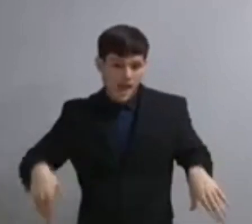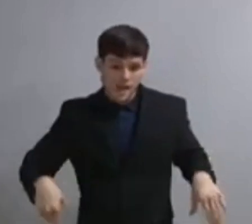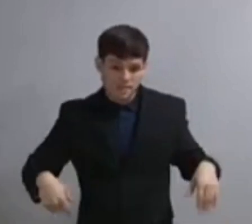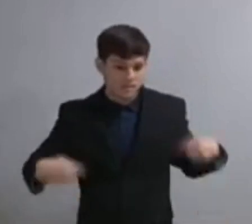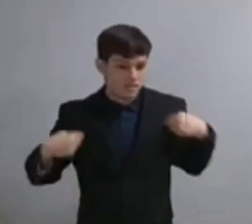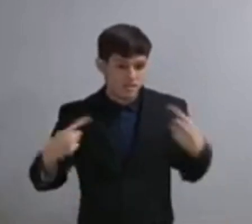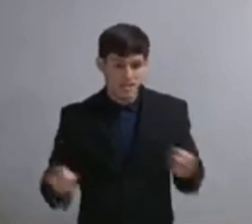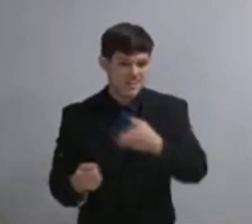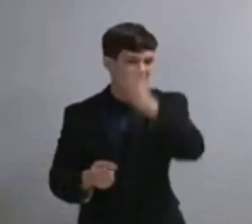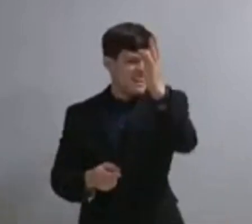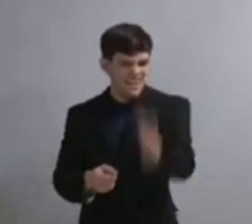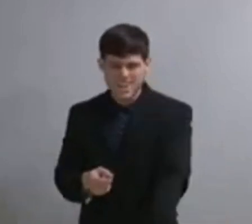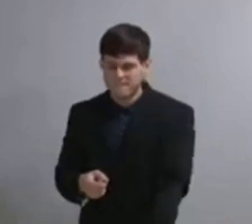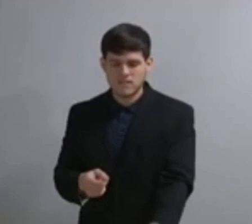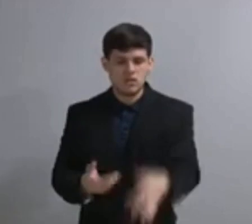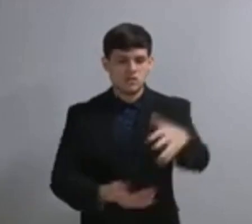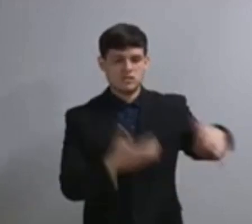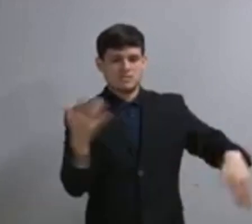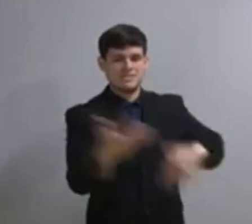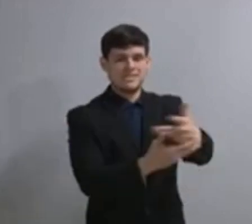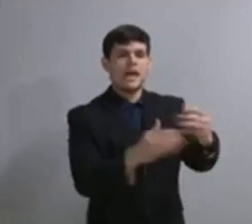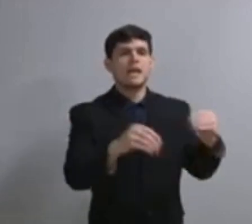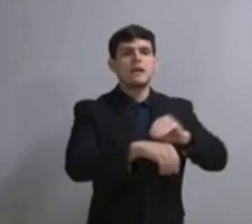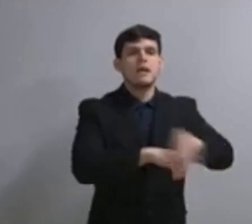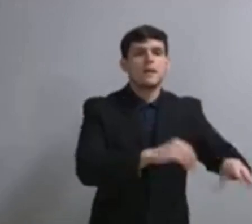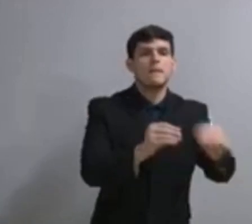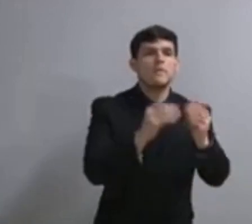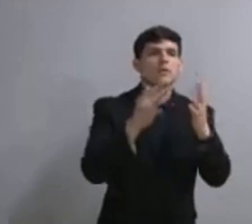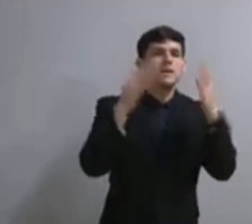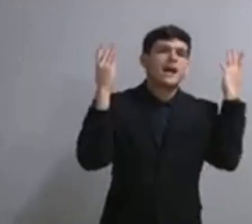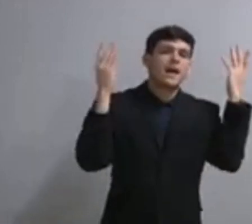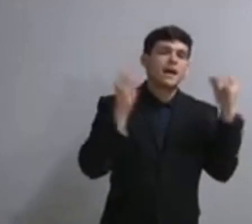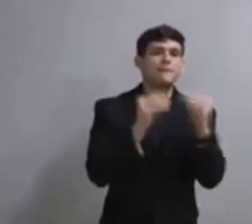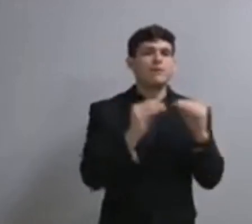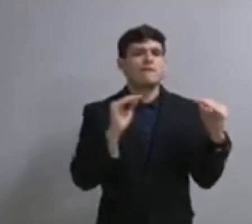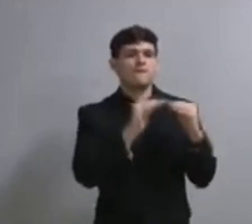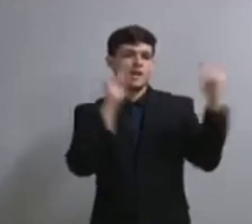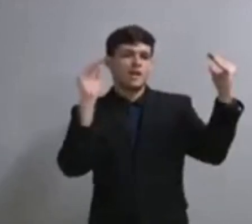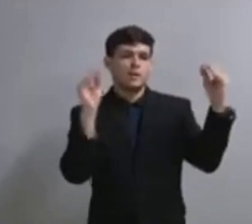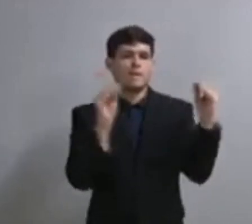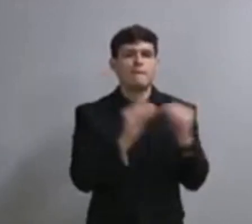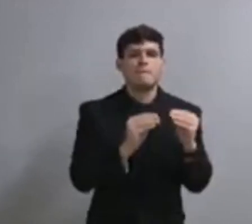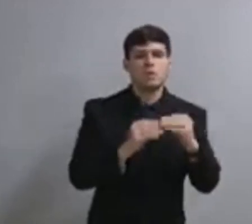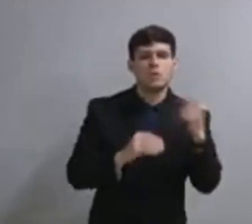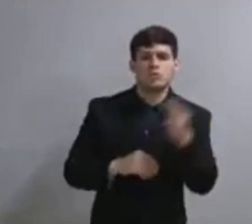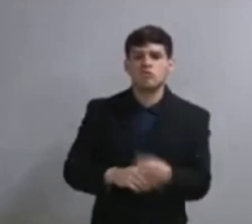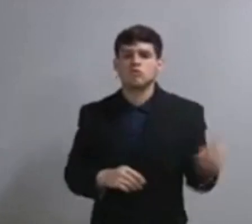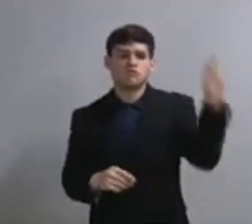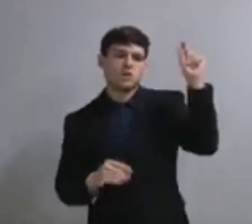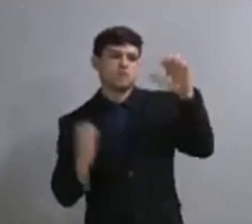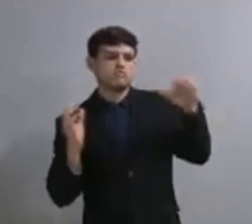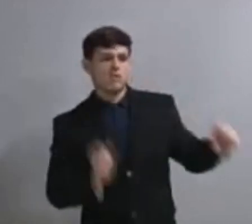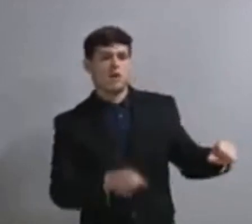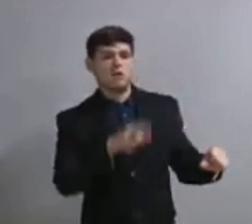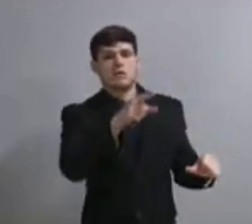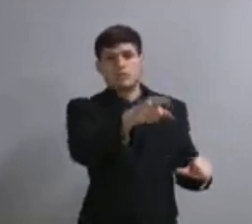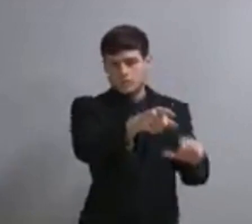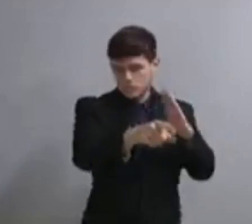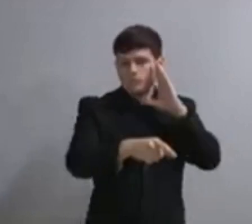and will never make our society kinder, fairer, and greener. You will.